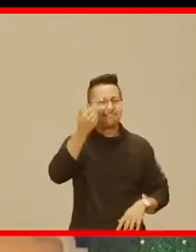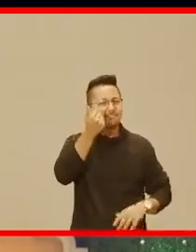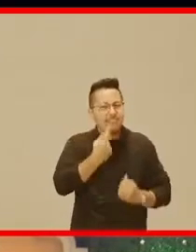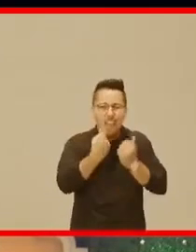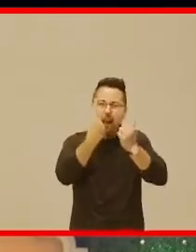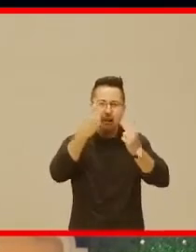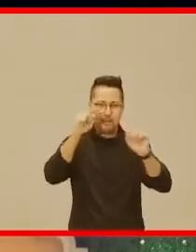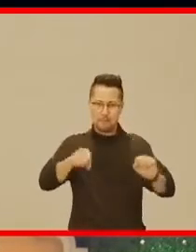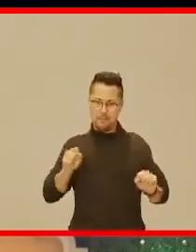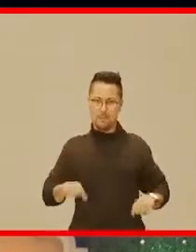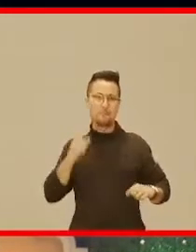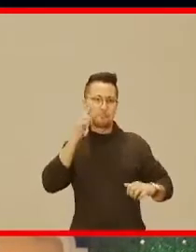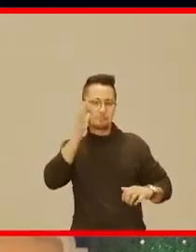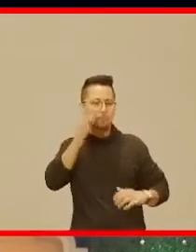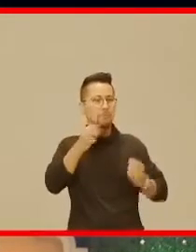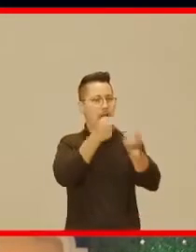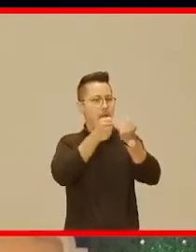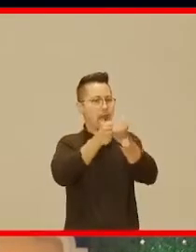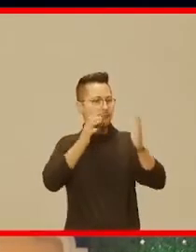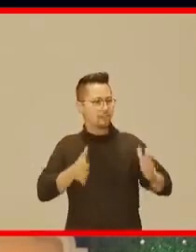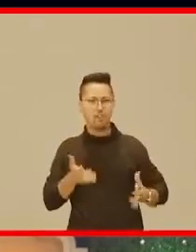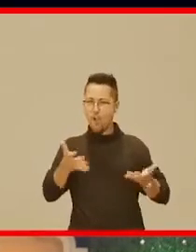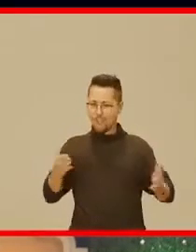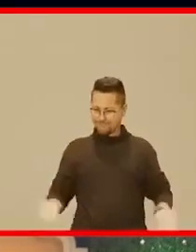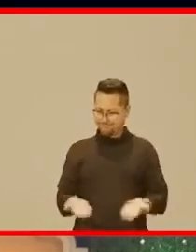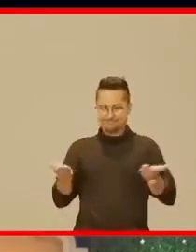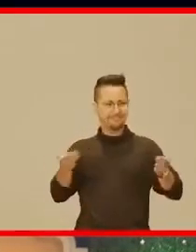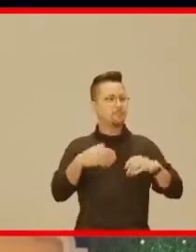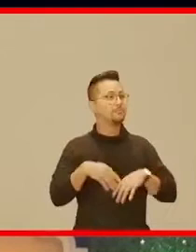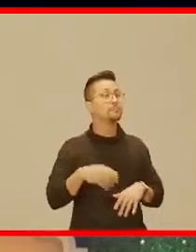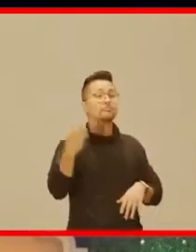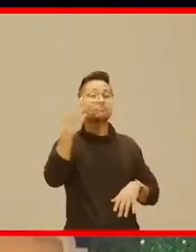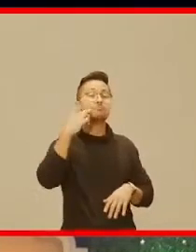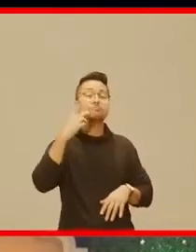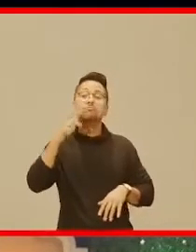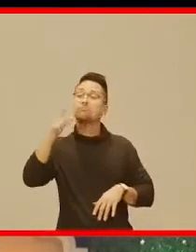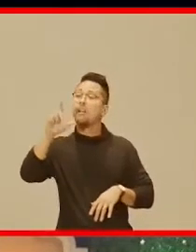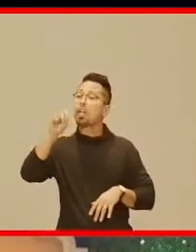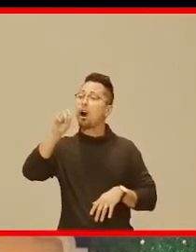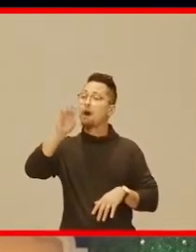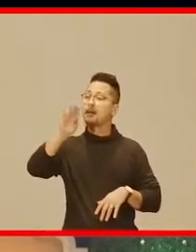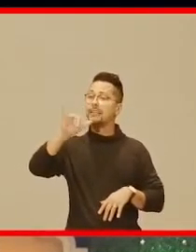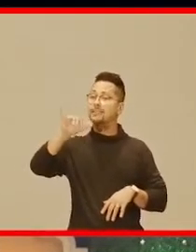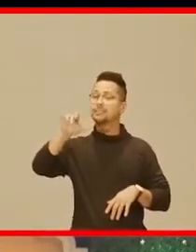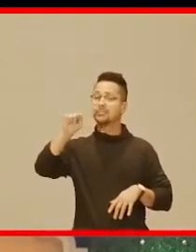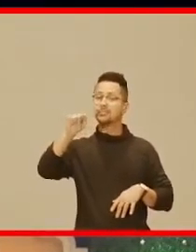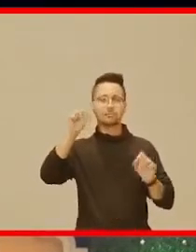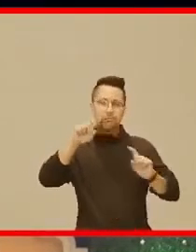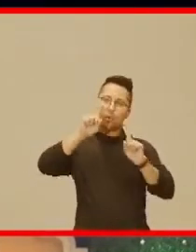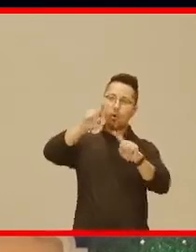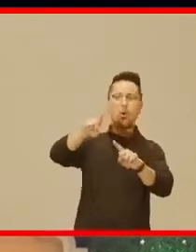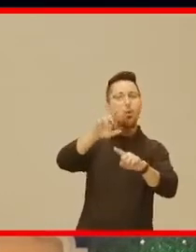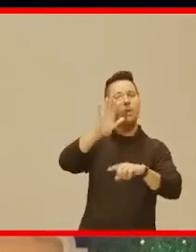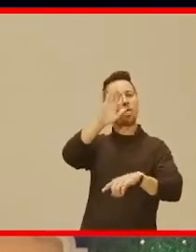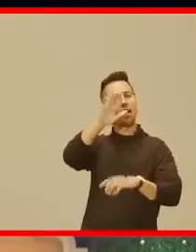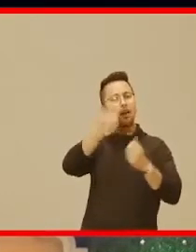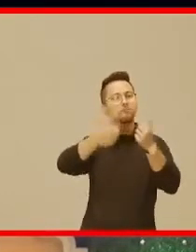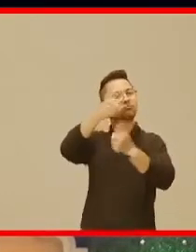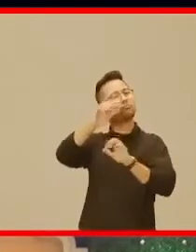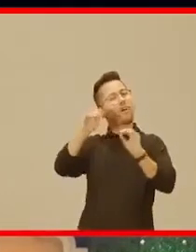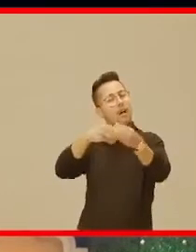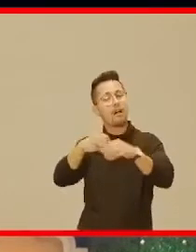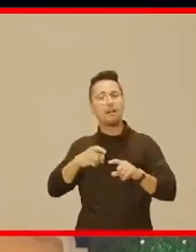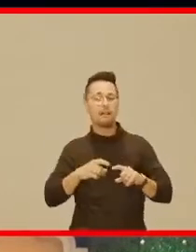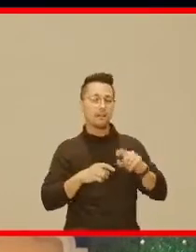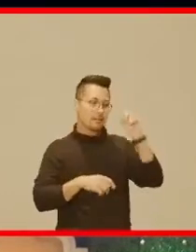right now, because a paid lobbyist can go into a member's office. Yeah. But I'm going to go in, and I'm going to go in with Daniel, my brother,